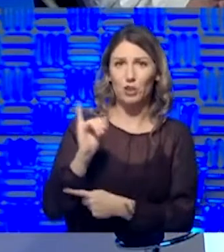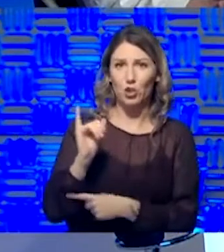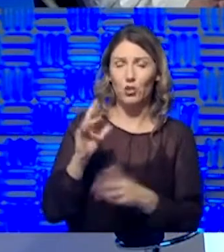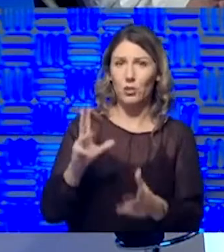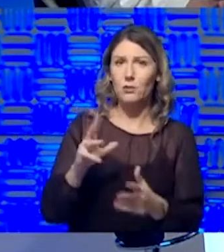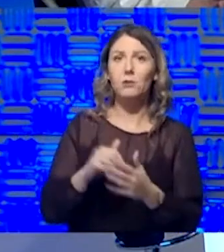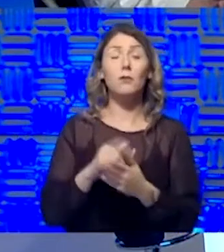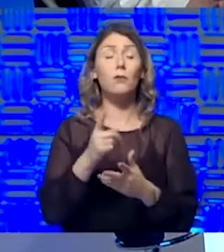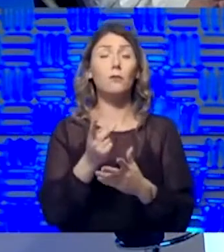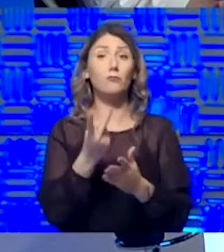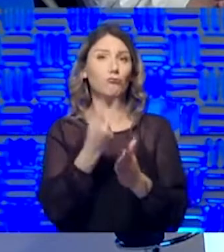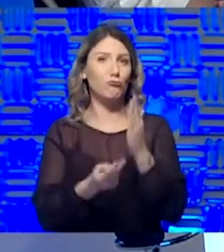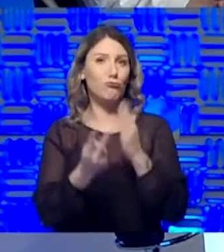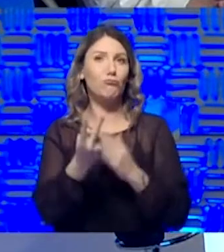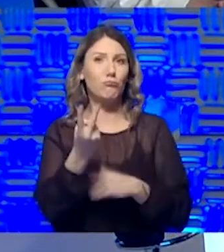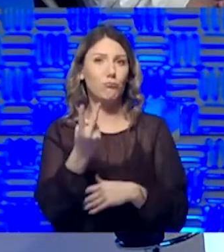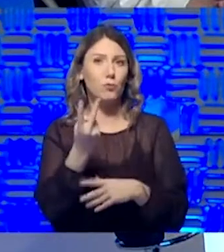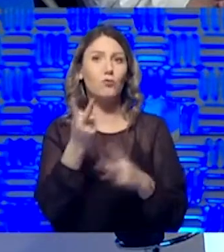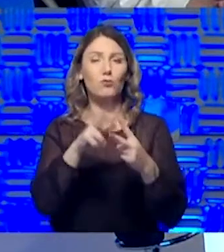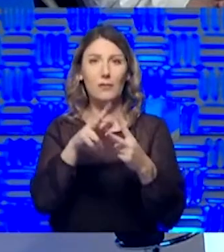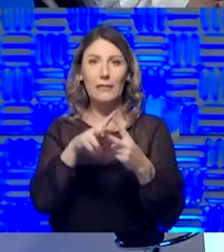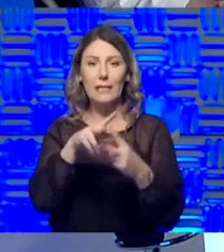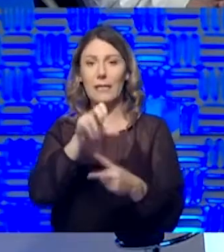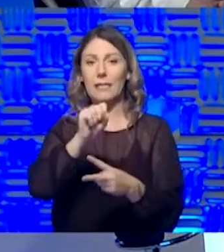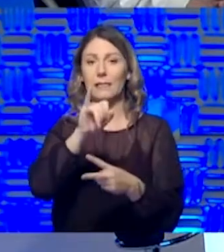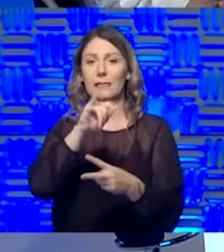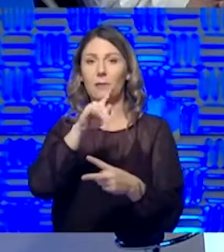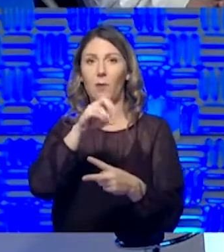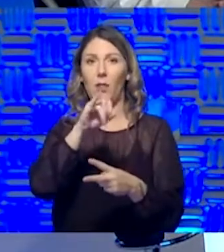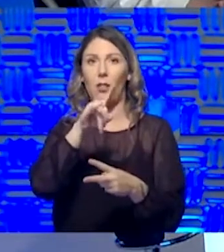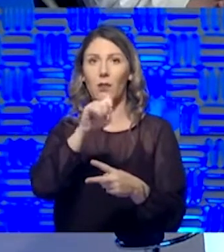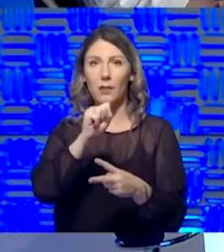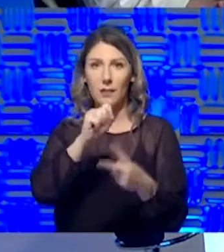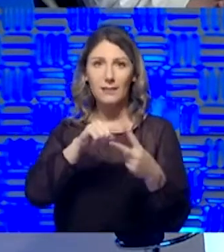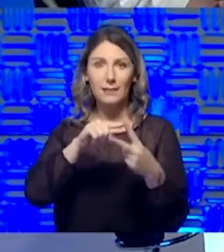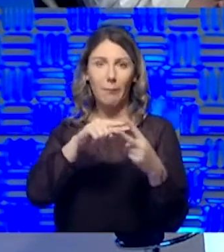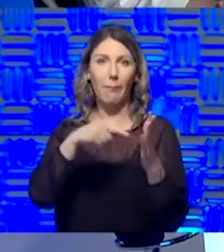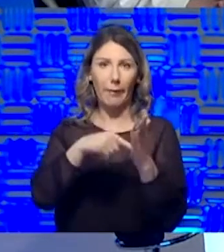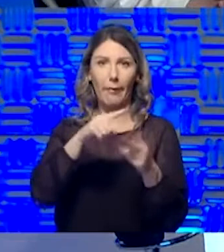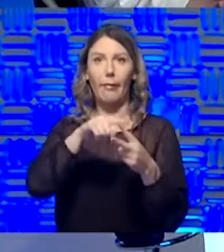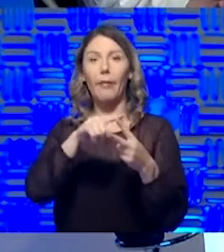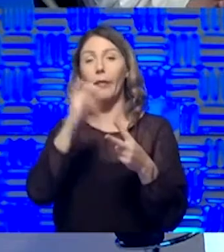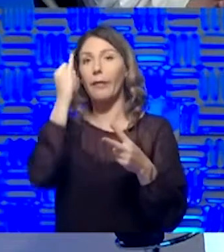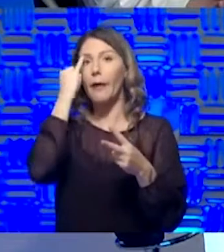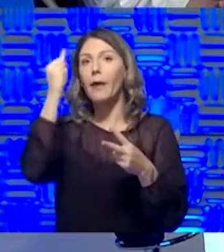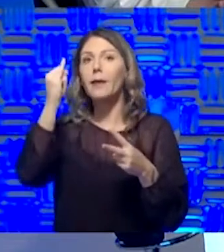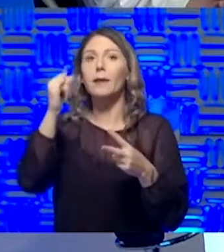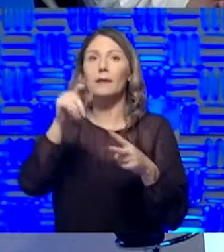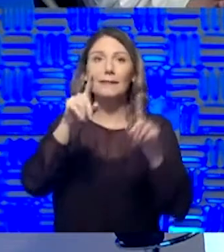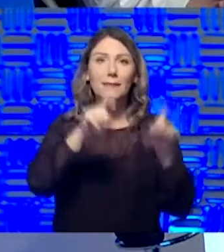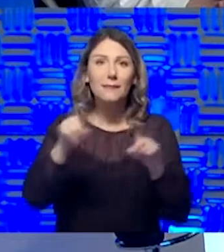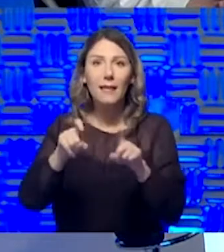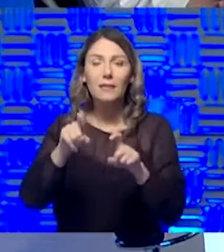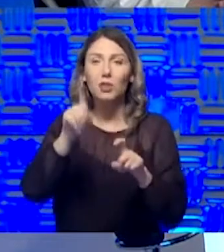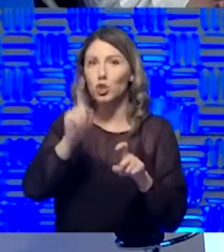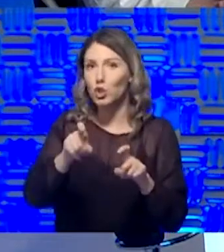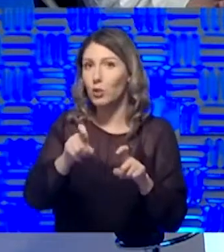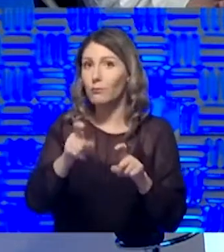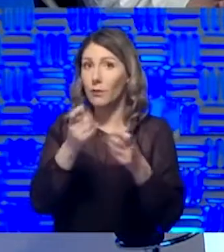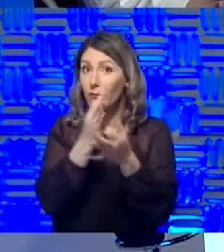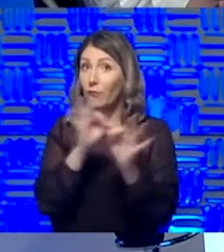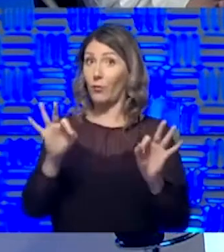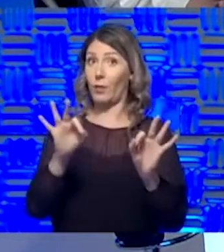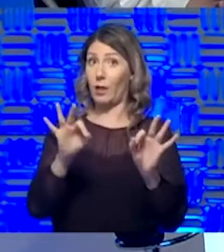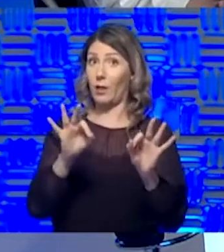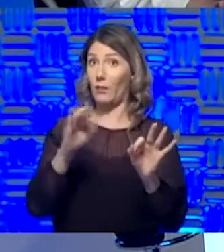this. One of the stimulus bills includes the idea that testing should be free for people who are uninsured, and that money